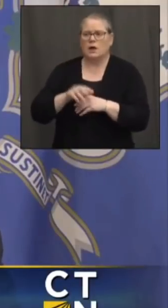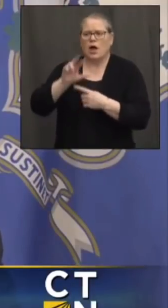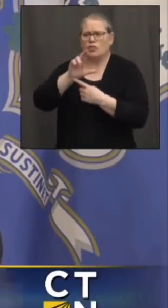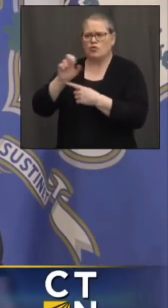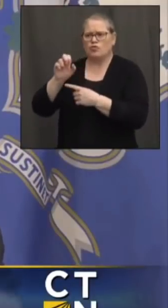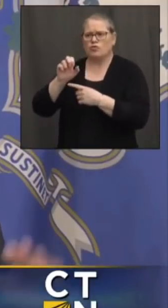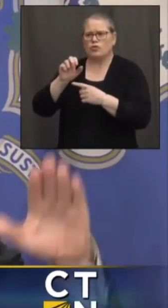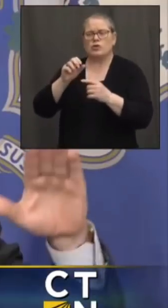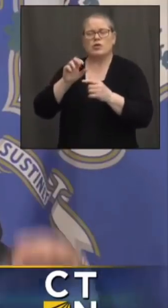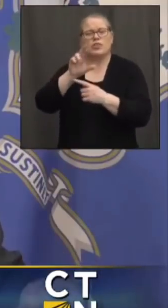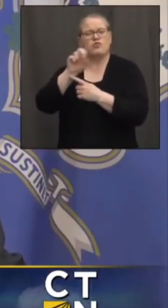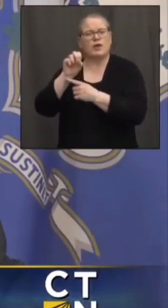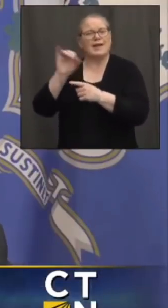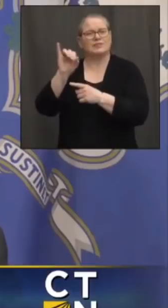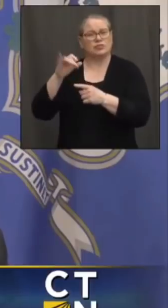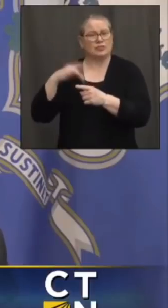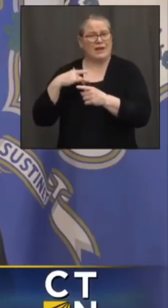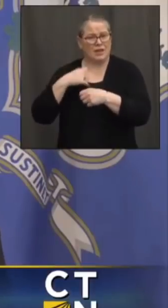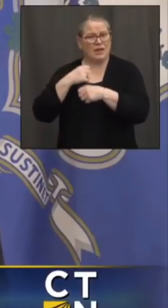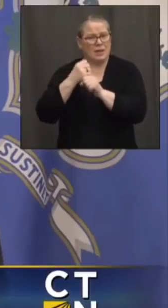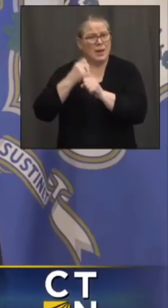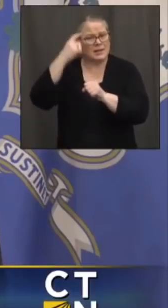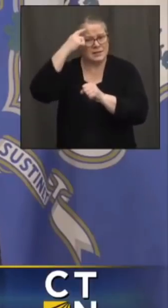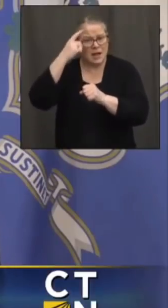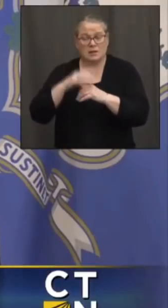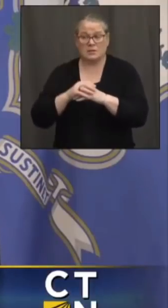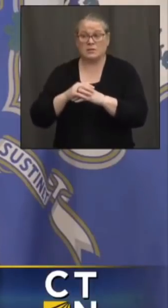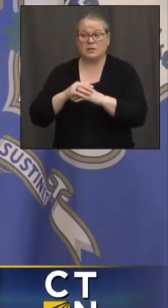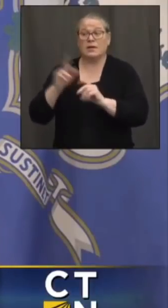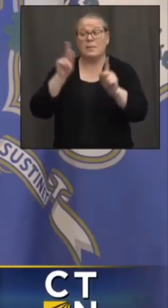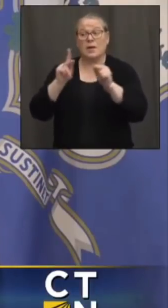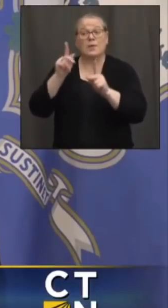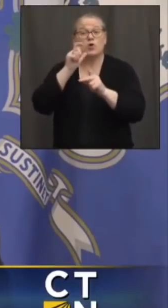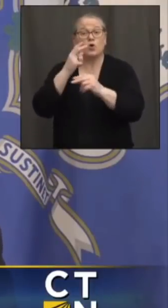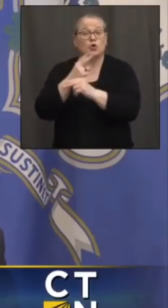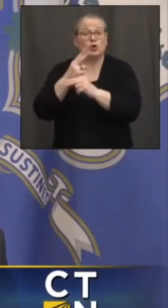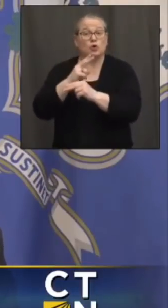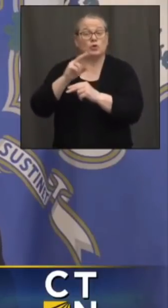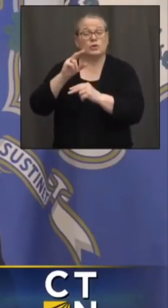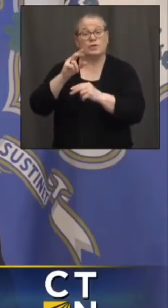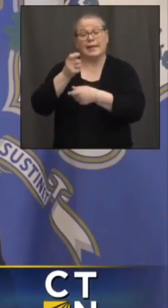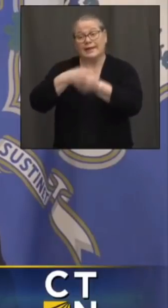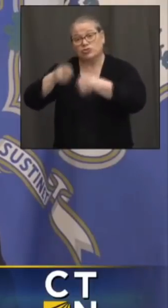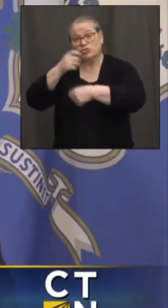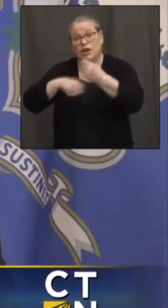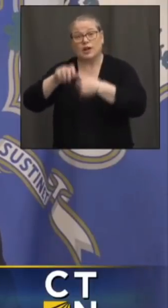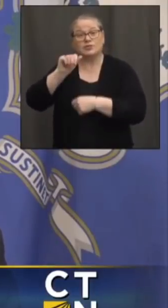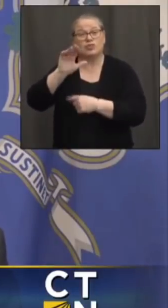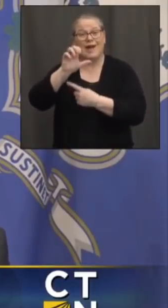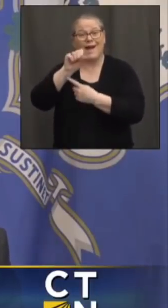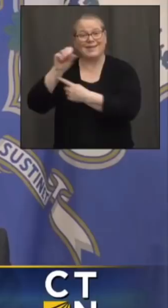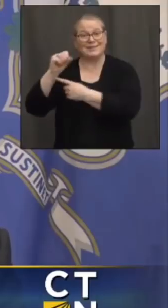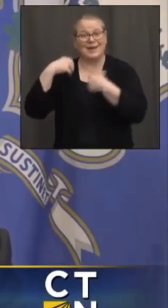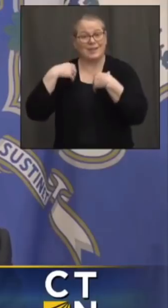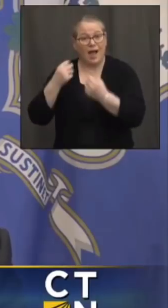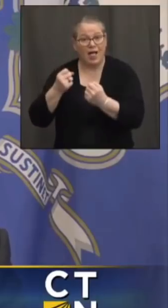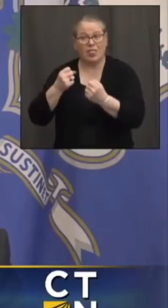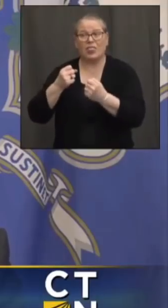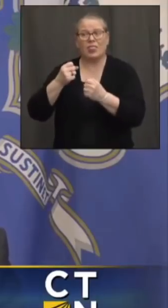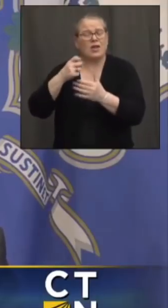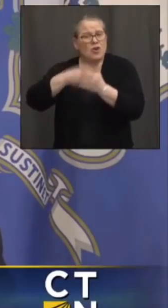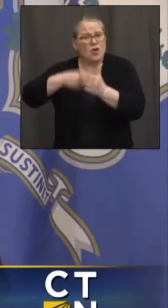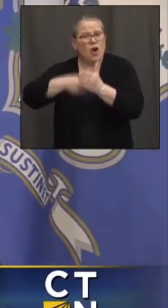on the exchange and beyond for everybody if the riskiest population is subject to that reinsurance plan, and you do